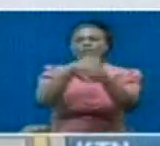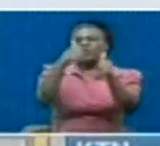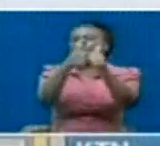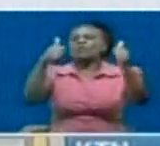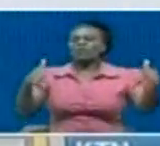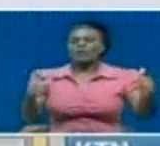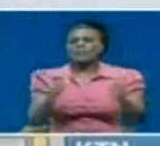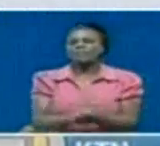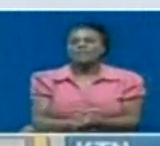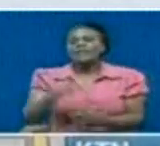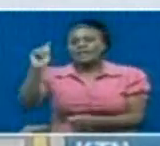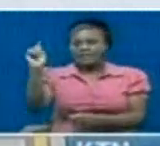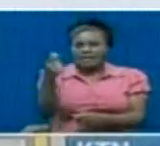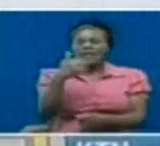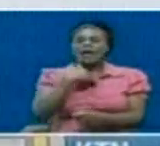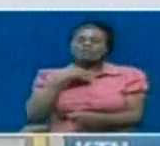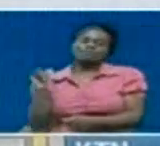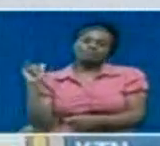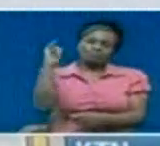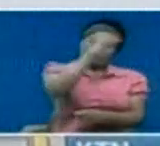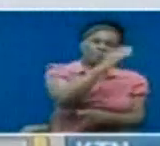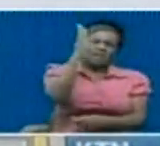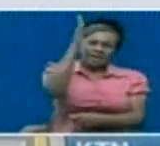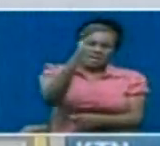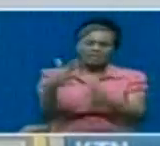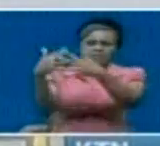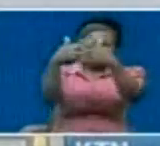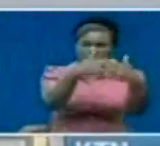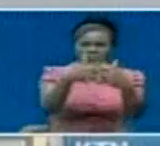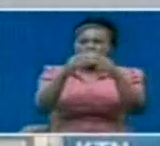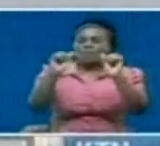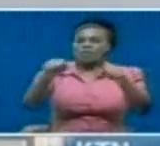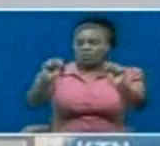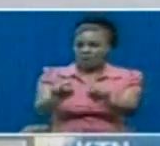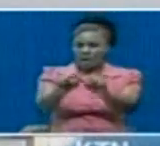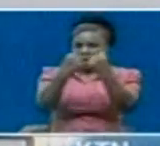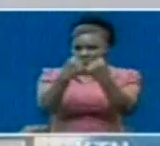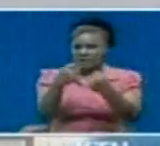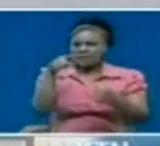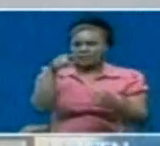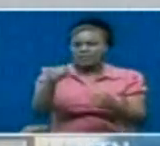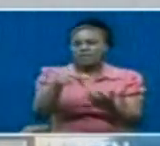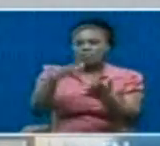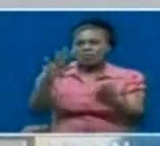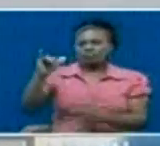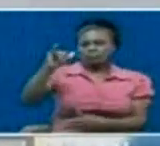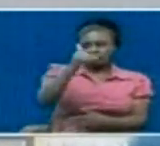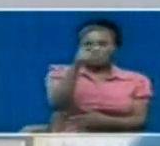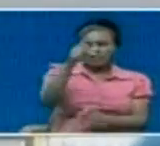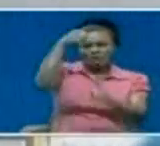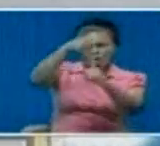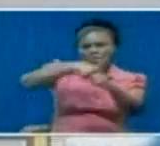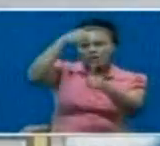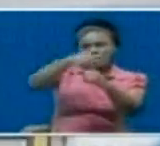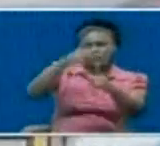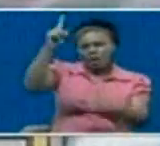miss. Kenya's dream to have direct flights to the U.S. could soon come to life after Delta Airlines, Boeing and General Electric agreed to lobby for